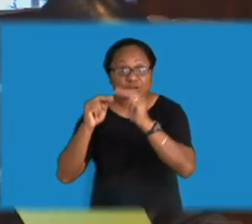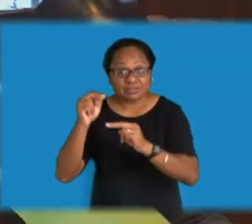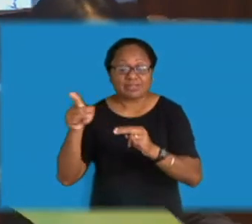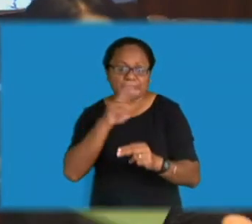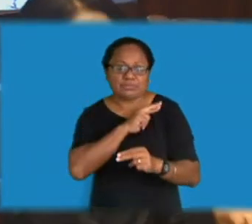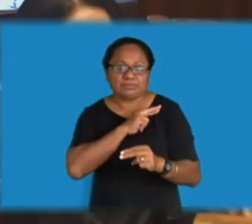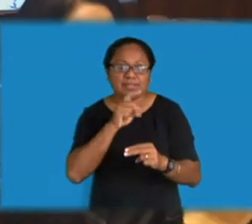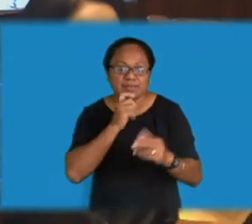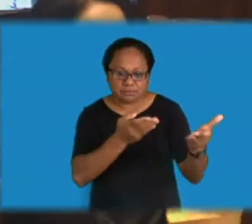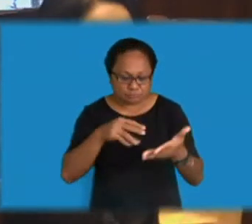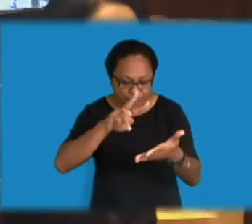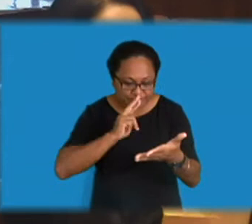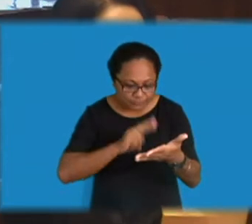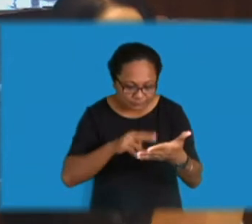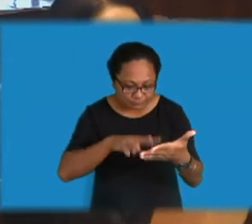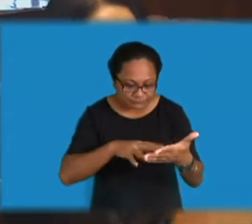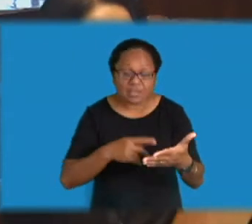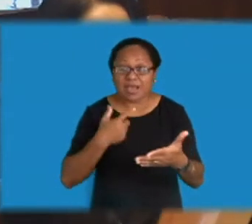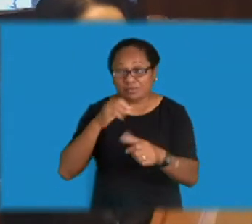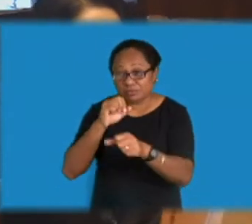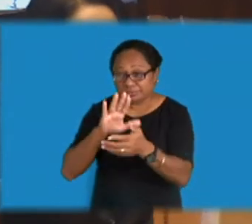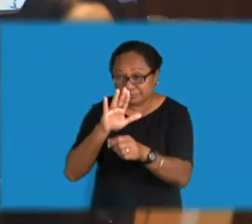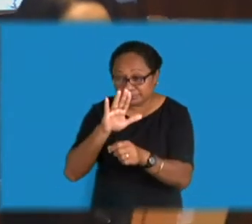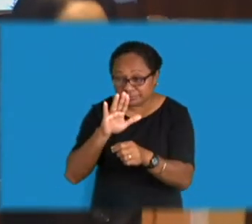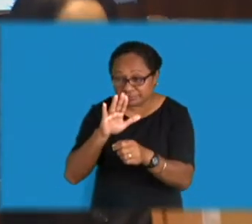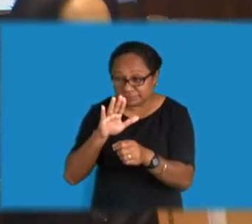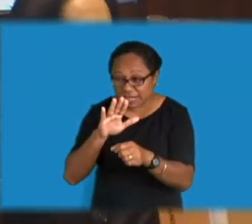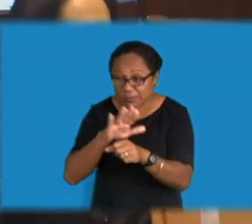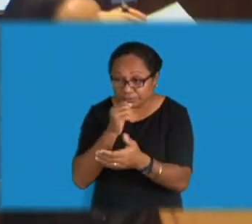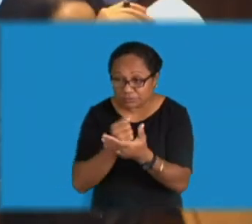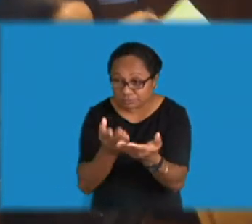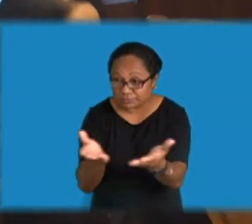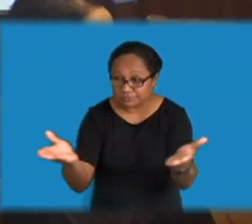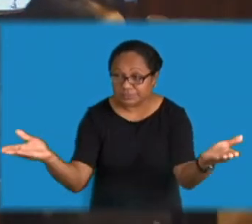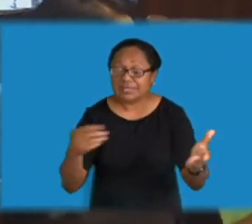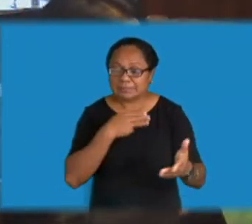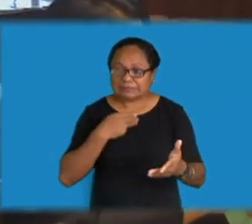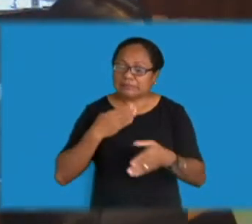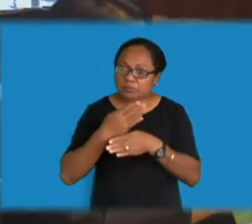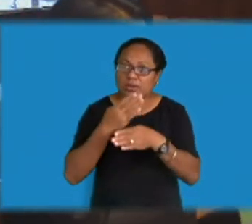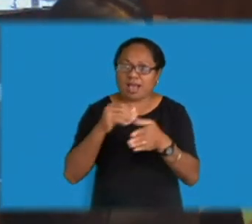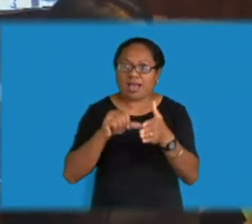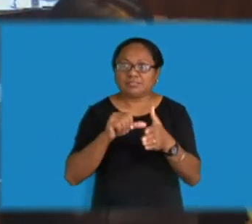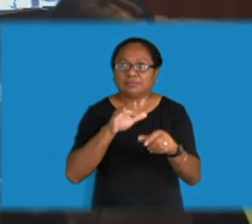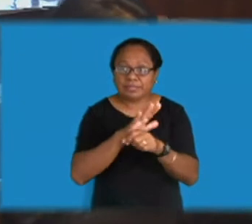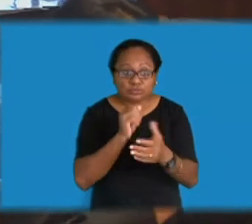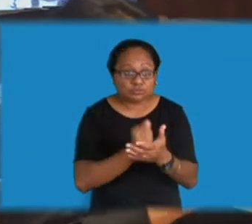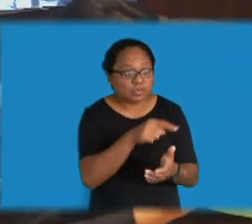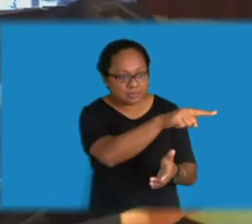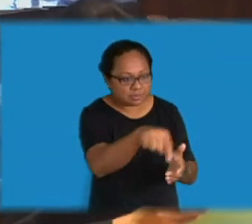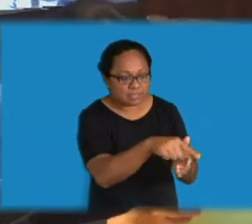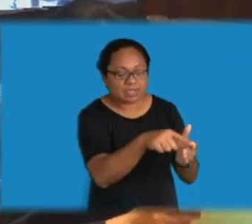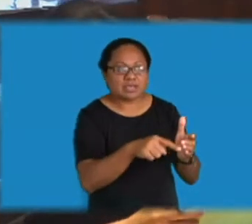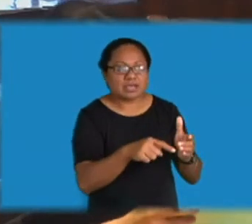Speaker, I'd like to assure the House that the ministry is doing its best to monitor and inspect extractive activities that fall under its